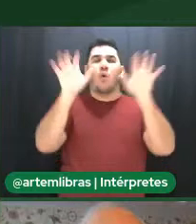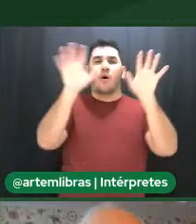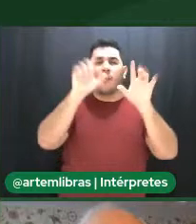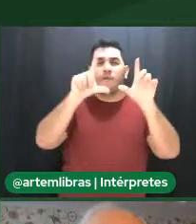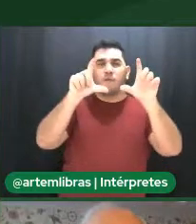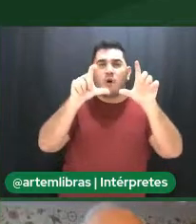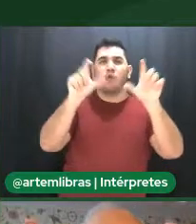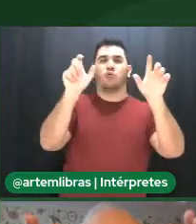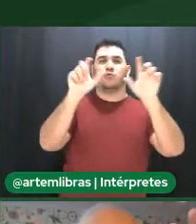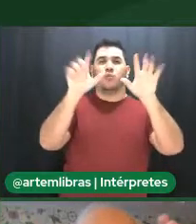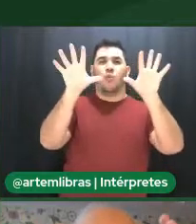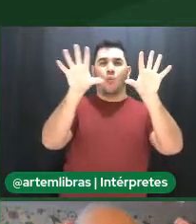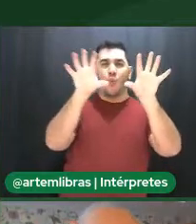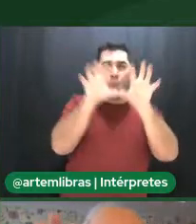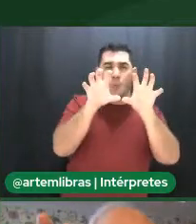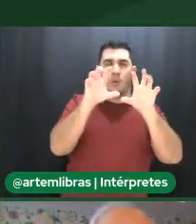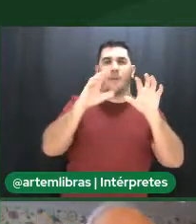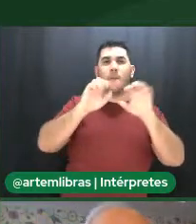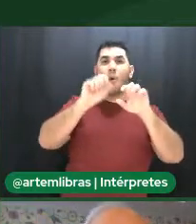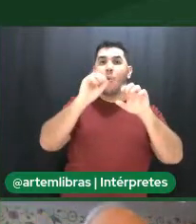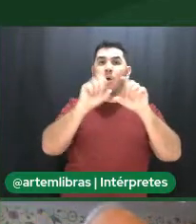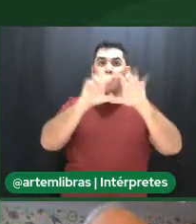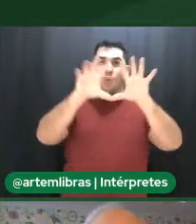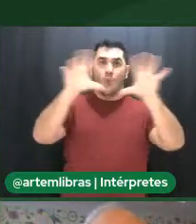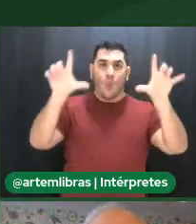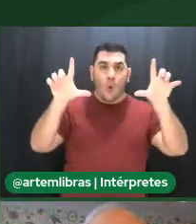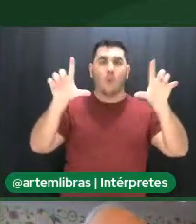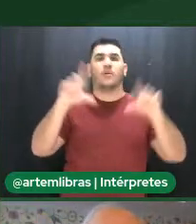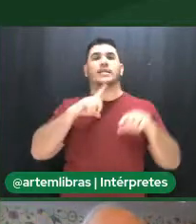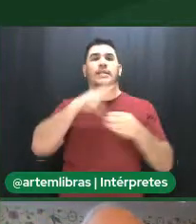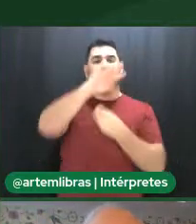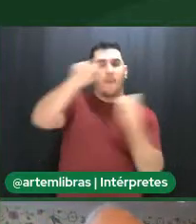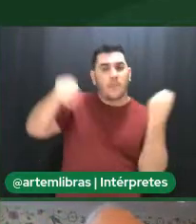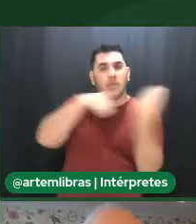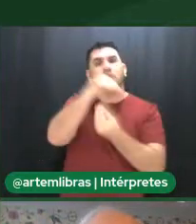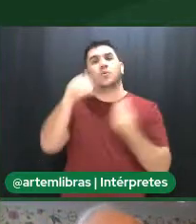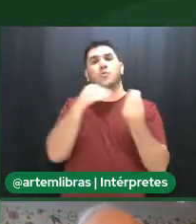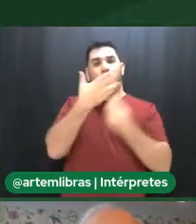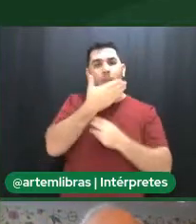excellent blend of high levels of human control for the